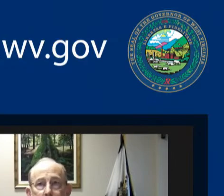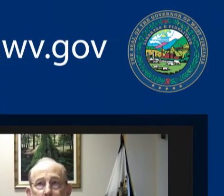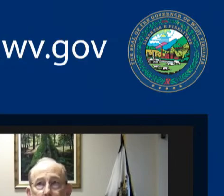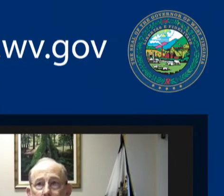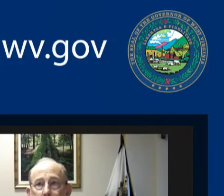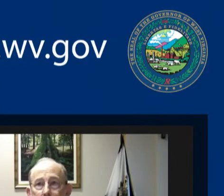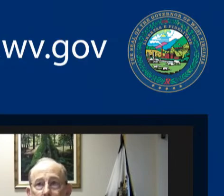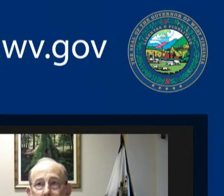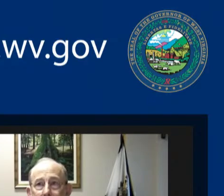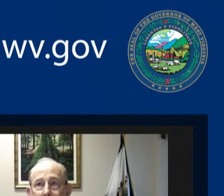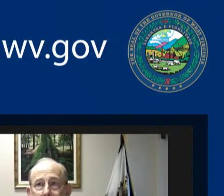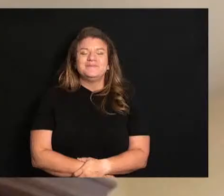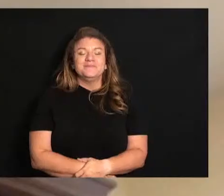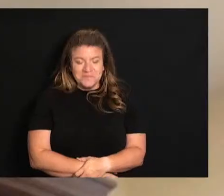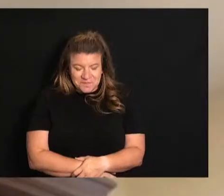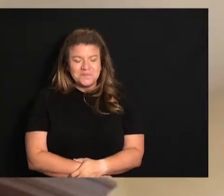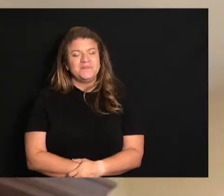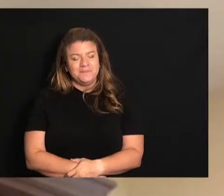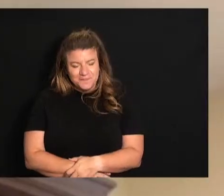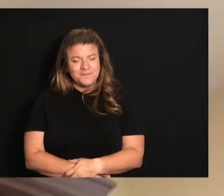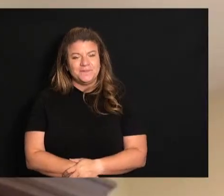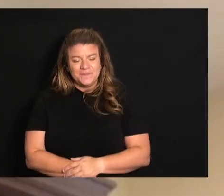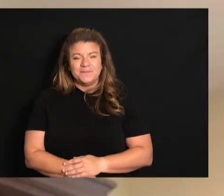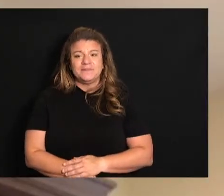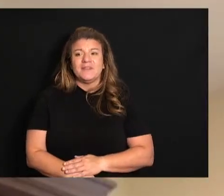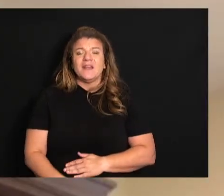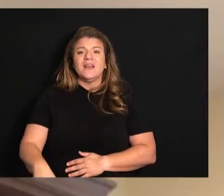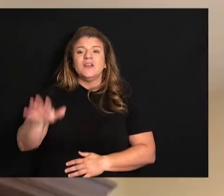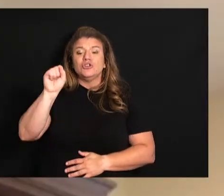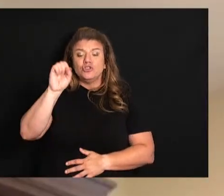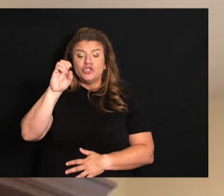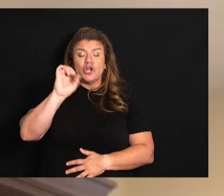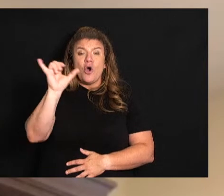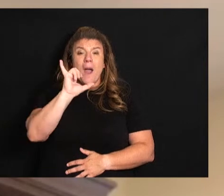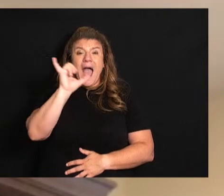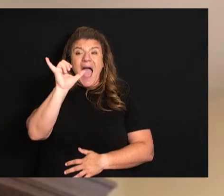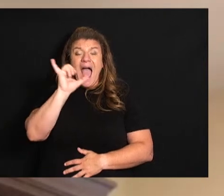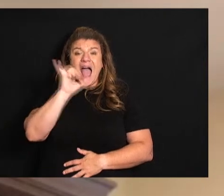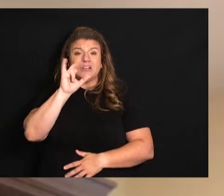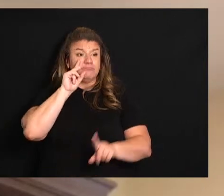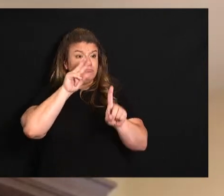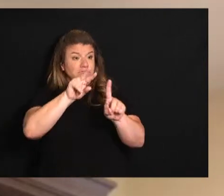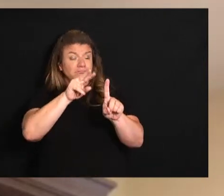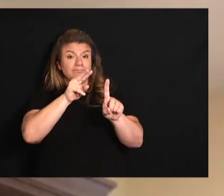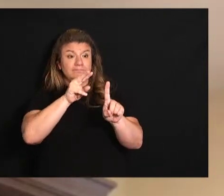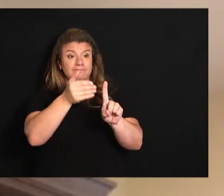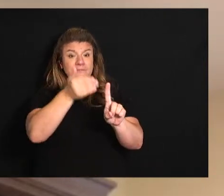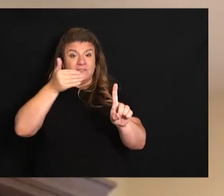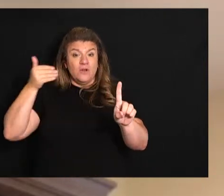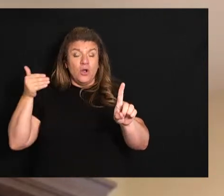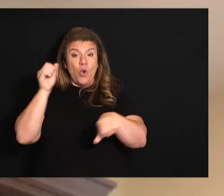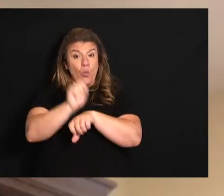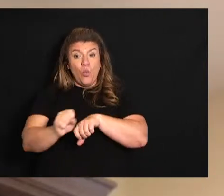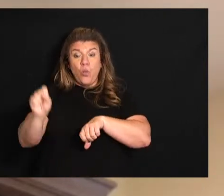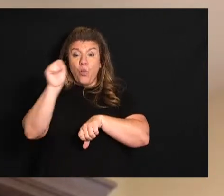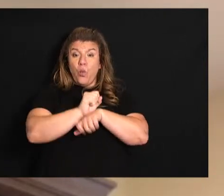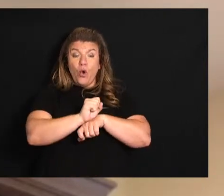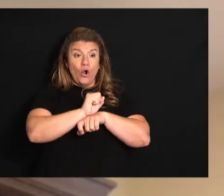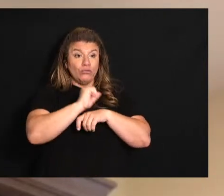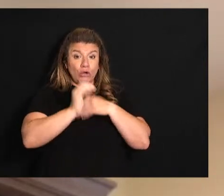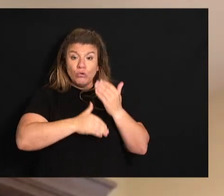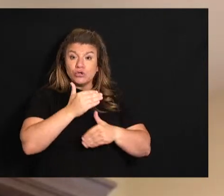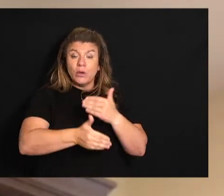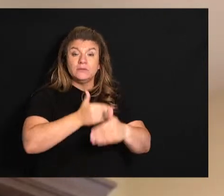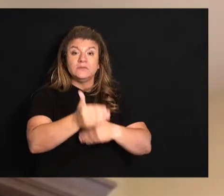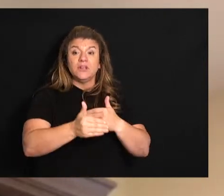sir. Yes, sir, Governor. Yes, so as pointed out earlier, the work goes on with